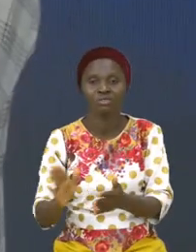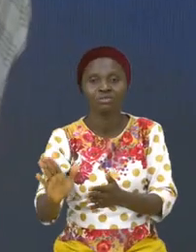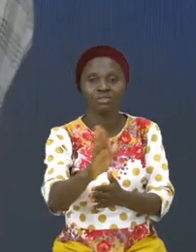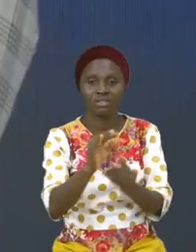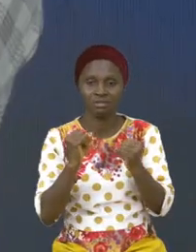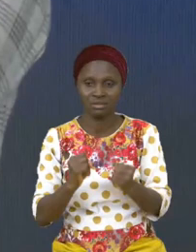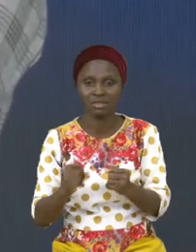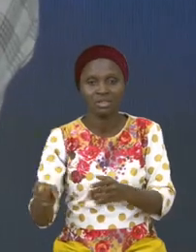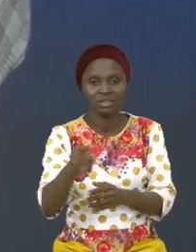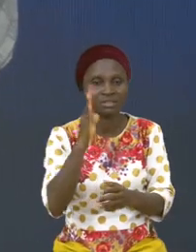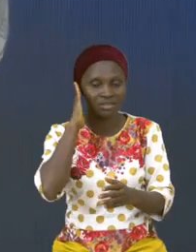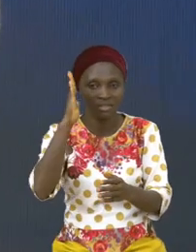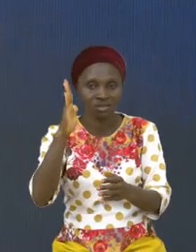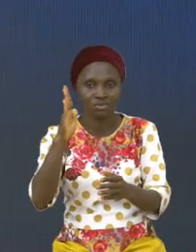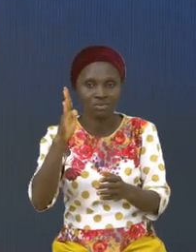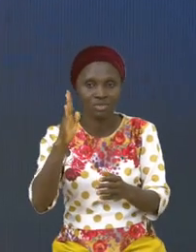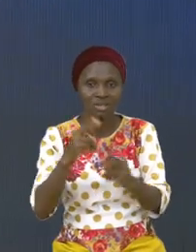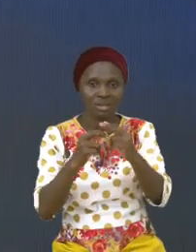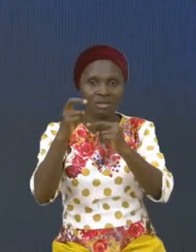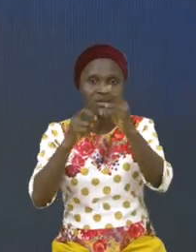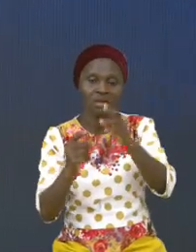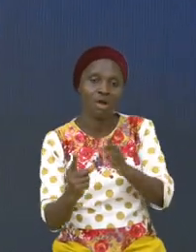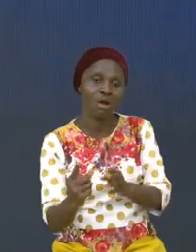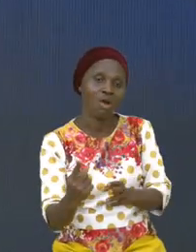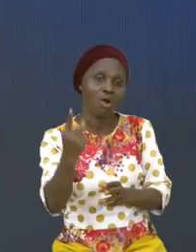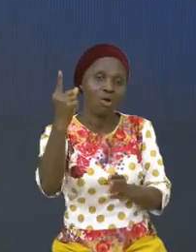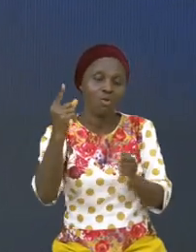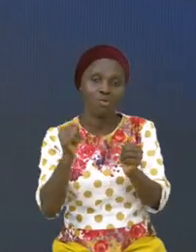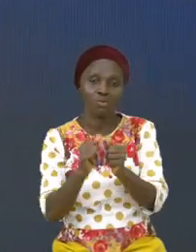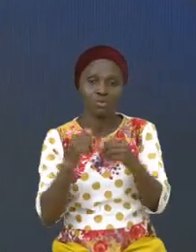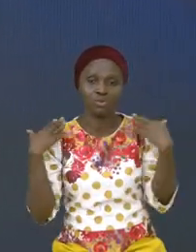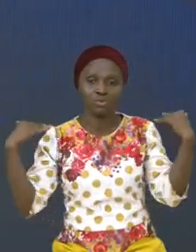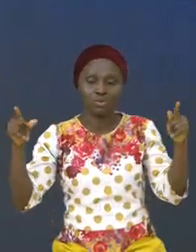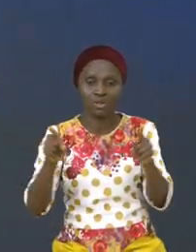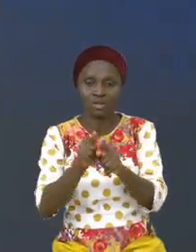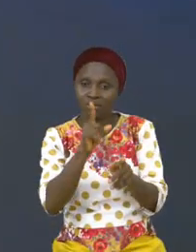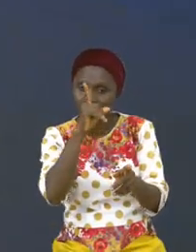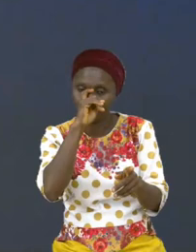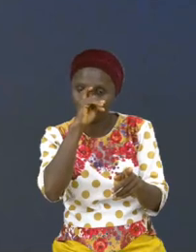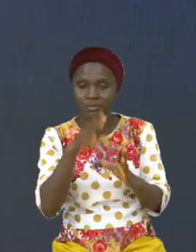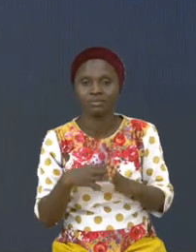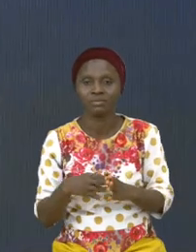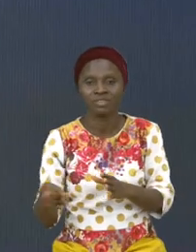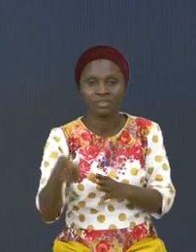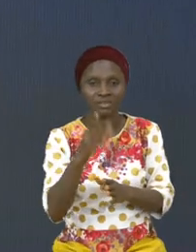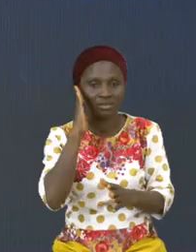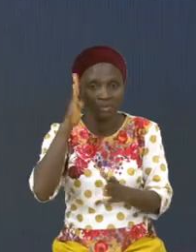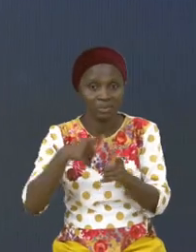shall mount up with wings as eagles. They shall